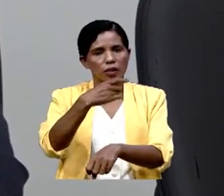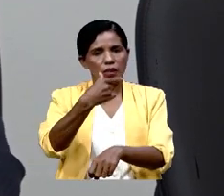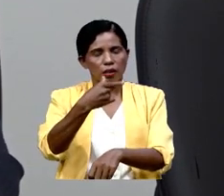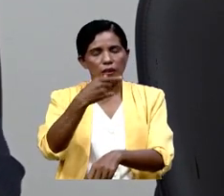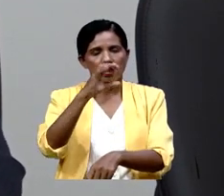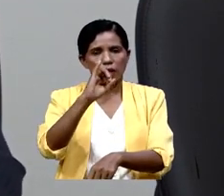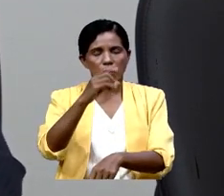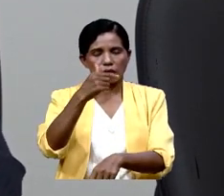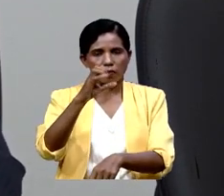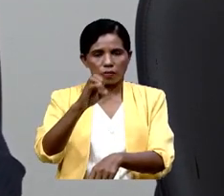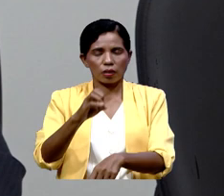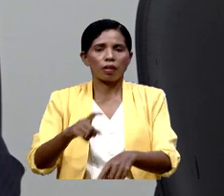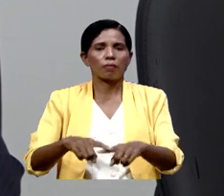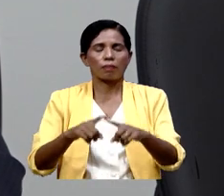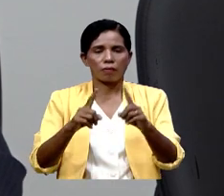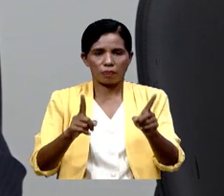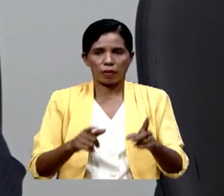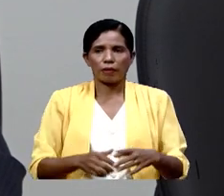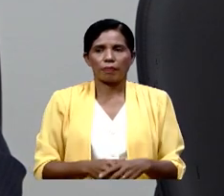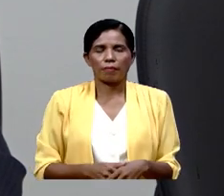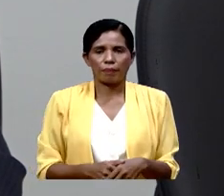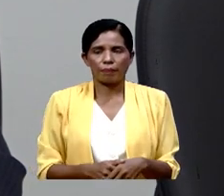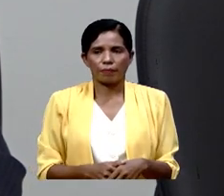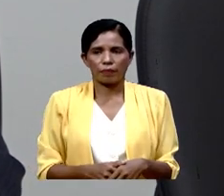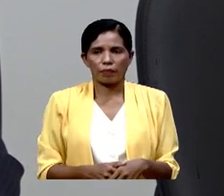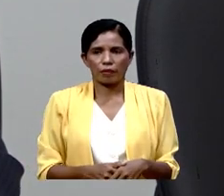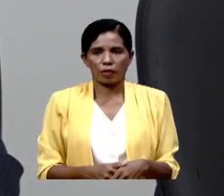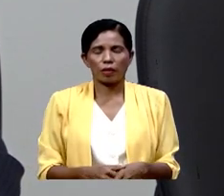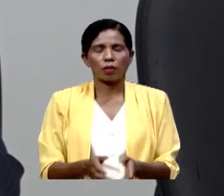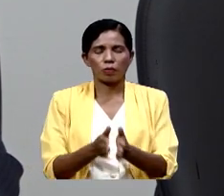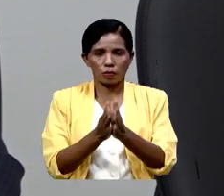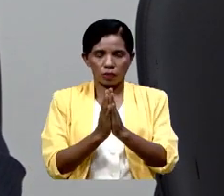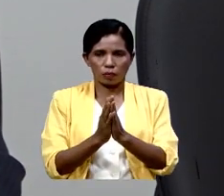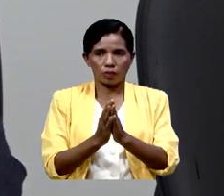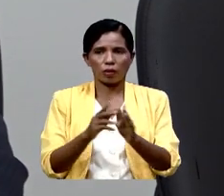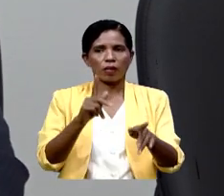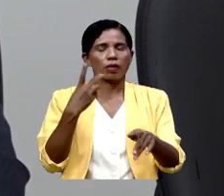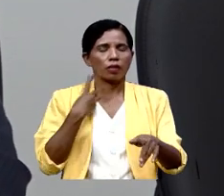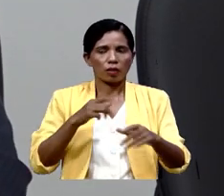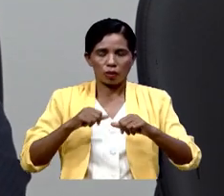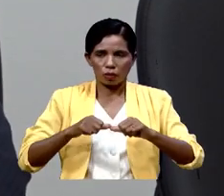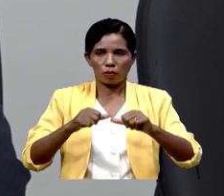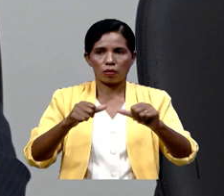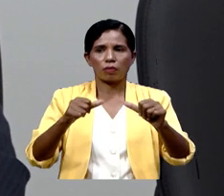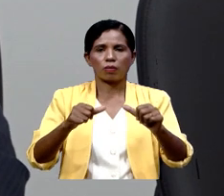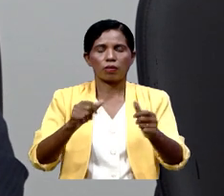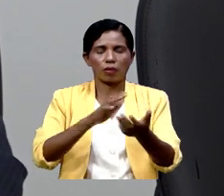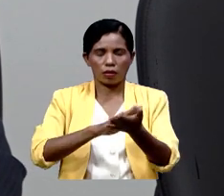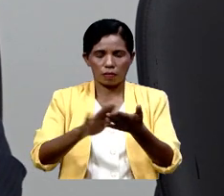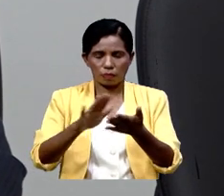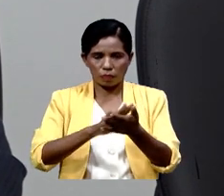any other problem. So there is a merit in our continuing with the clinical diagnosis.